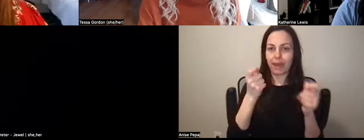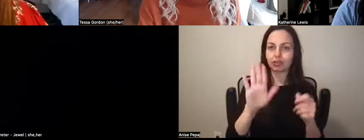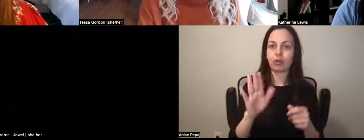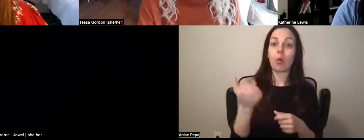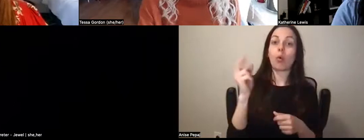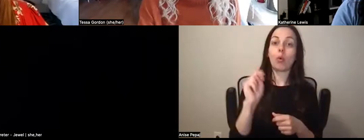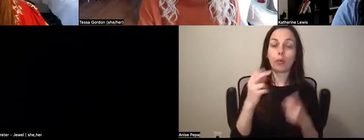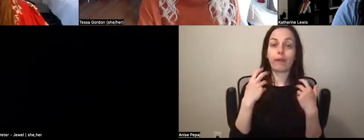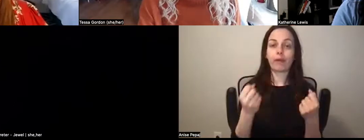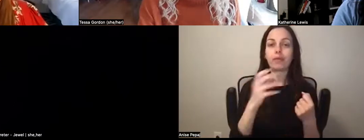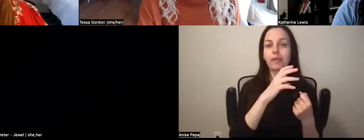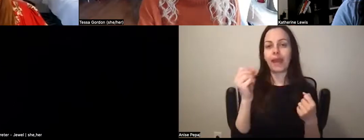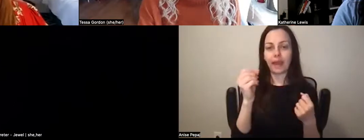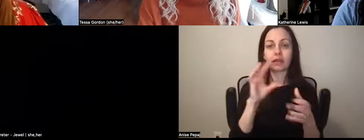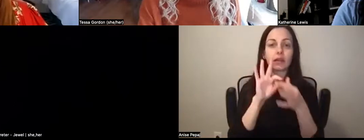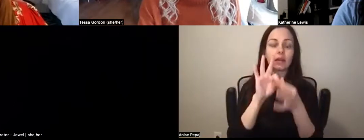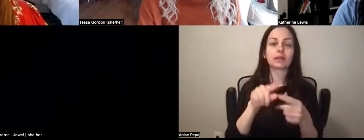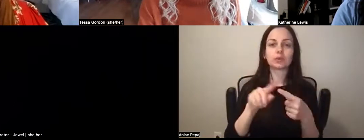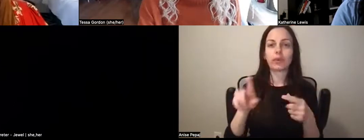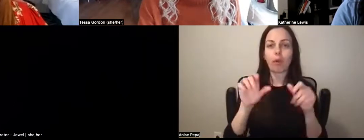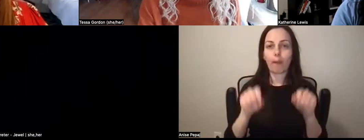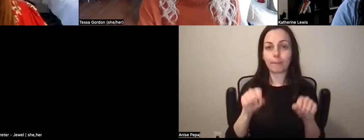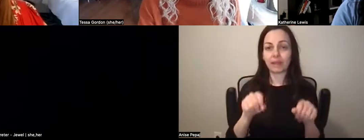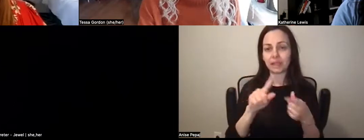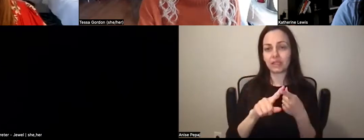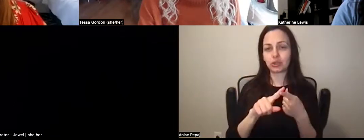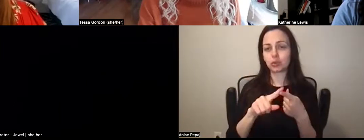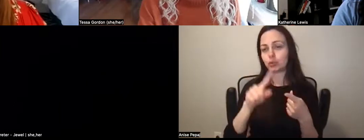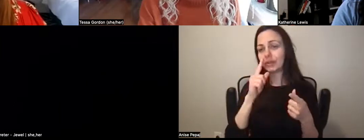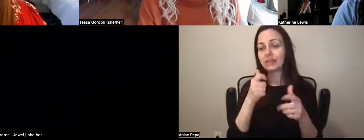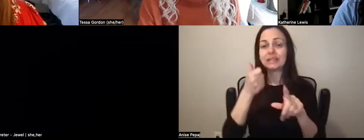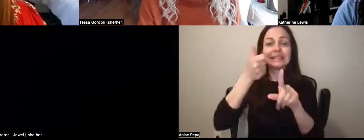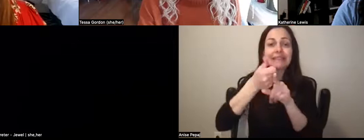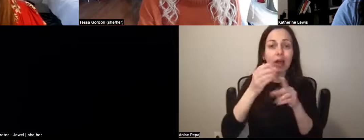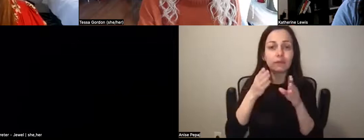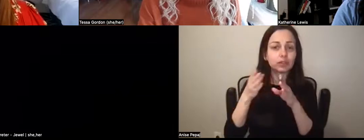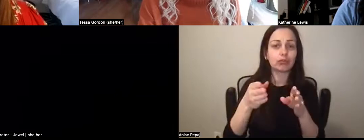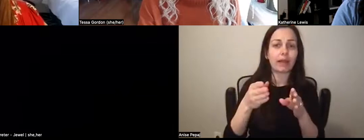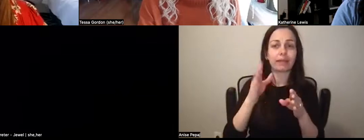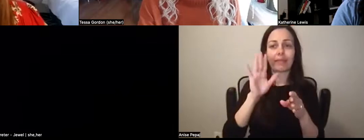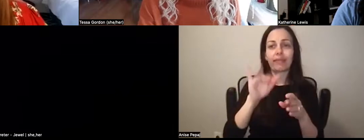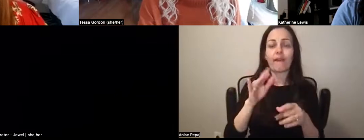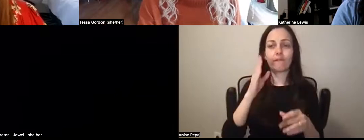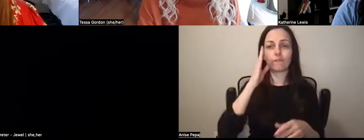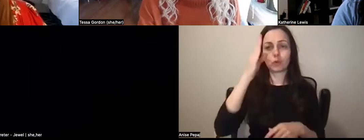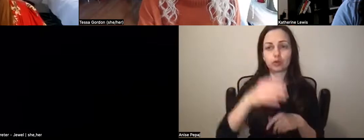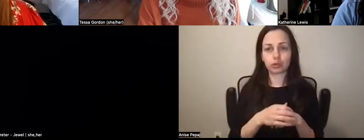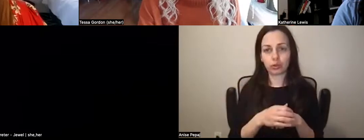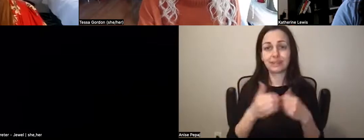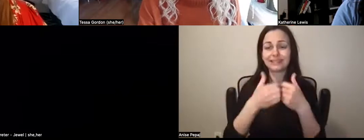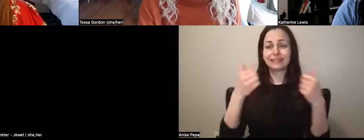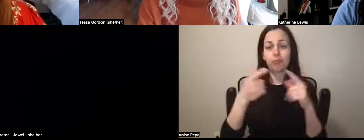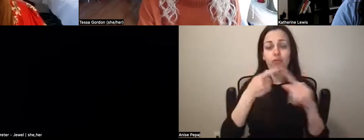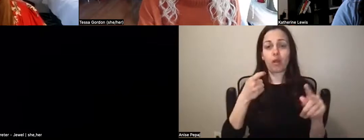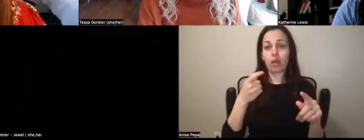that connects to our own ability to self-direct our future. A part of having access to managing your health